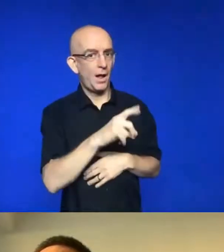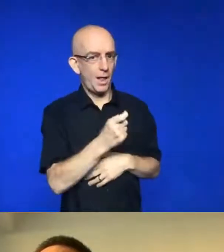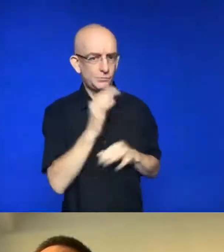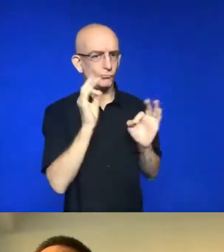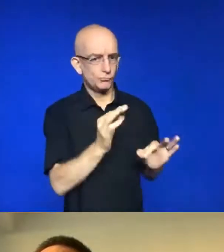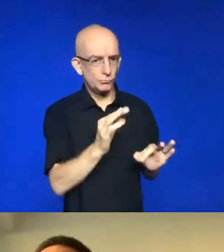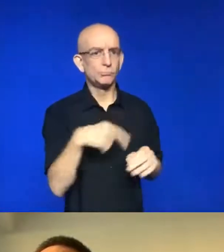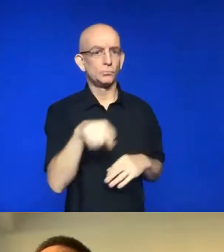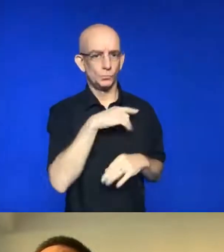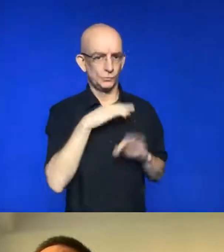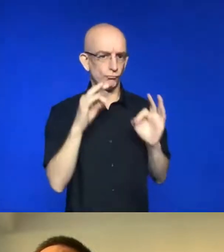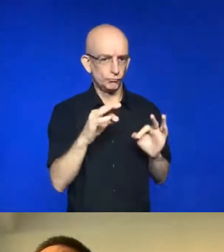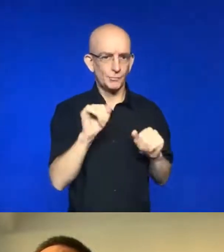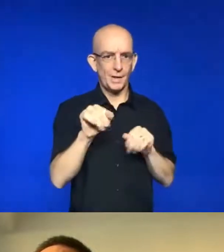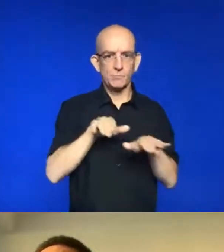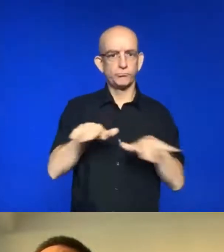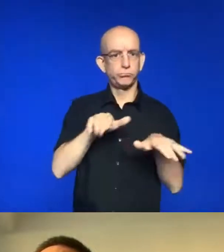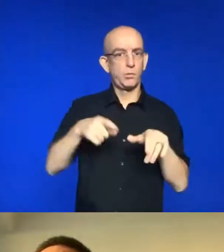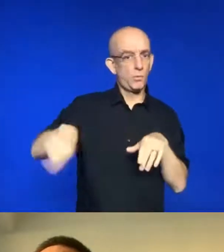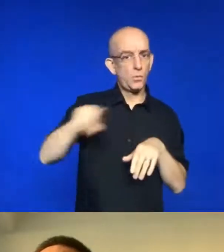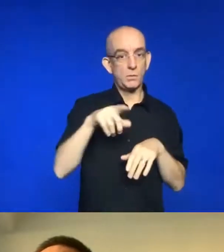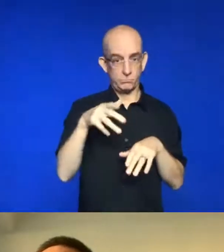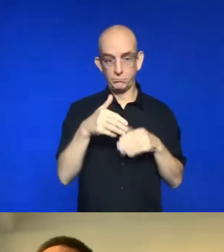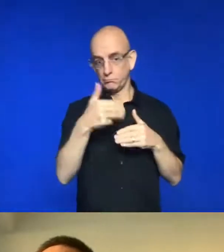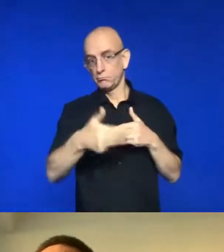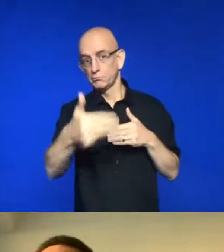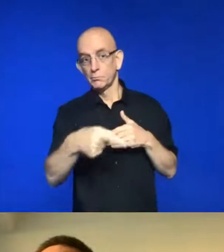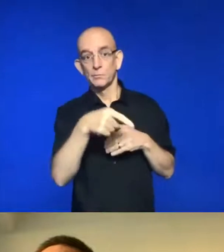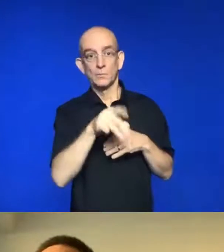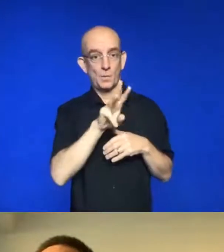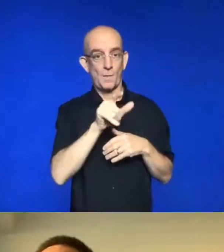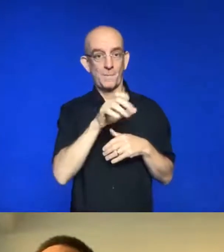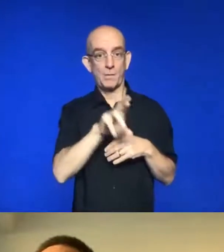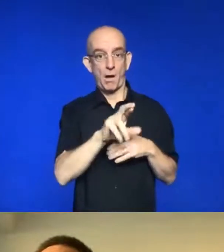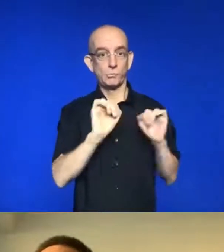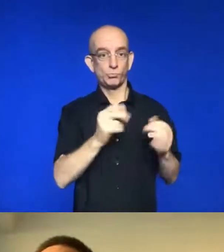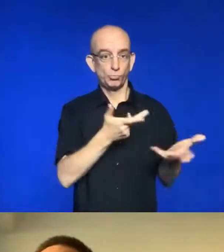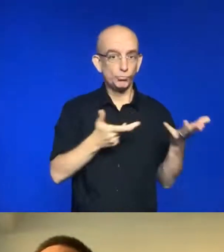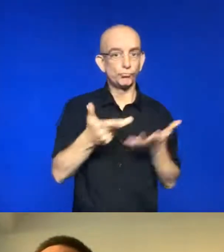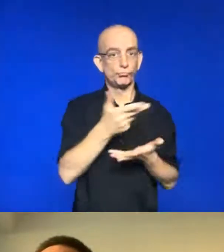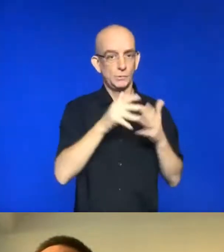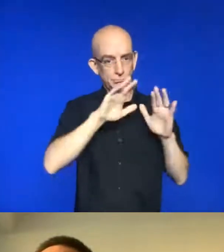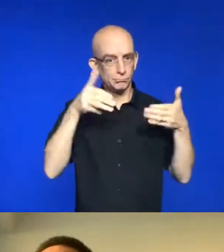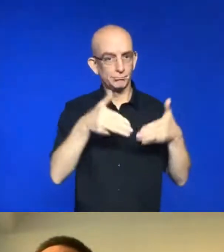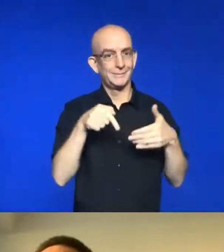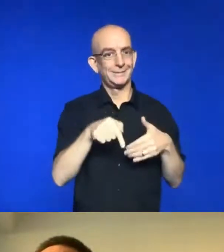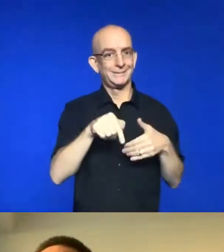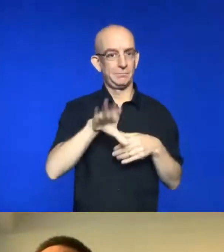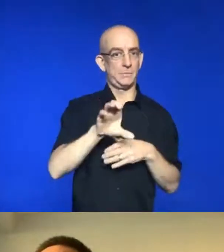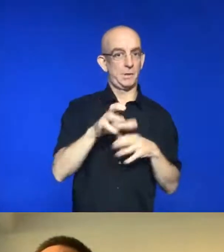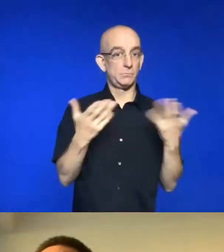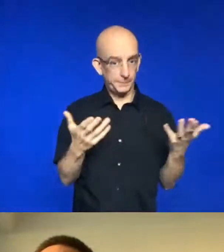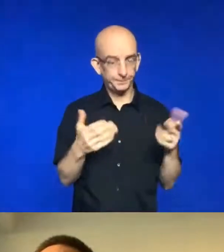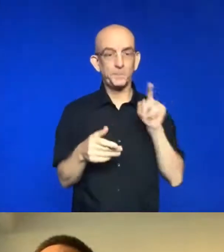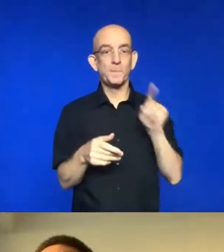this upcoming webinars on these specific areas. Alex, I do have a final question. We just have a few